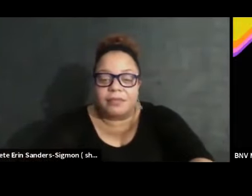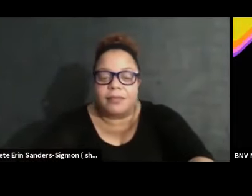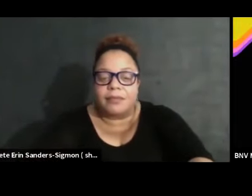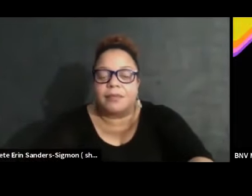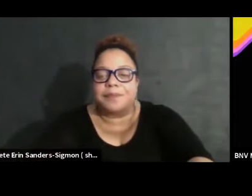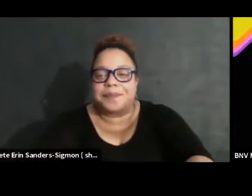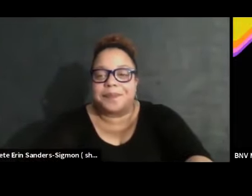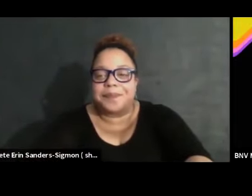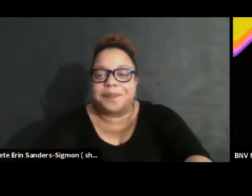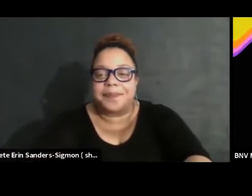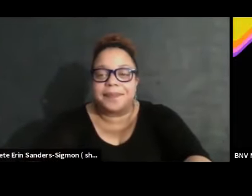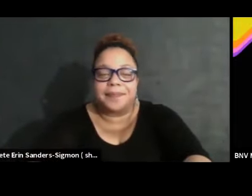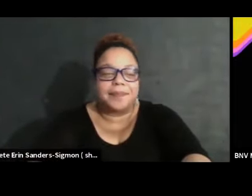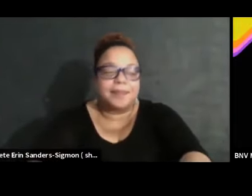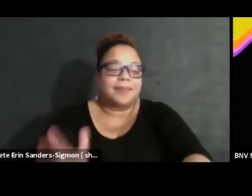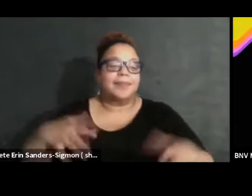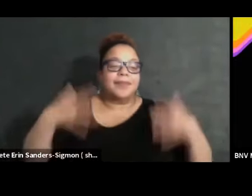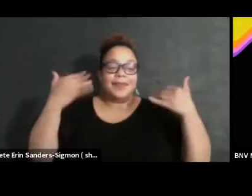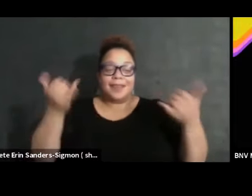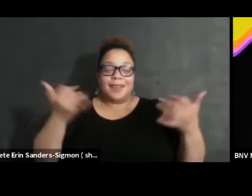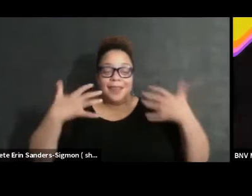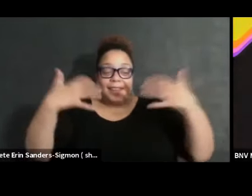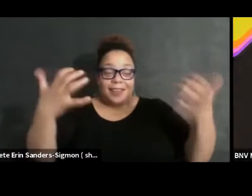Beautiful, beautiful, yes.